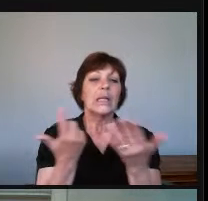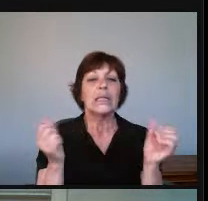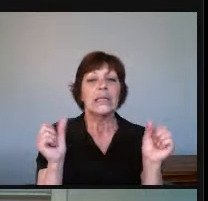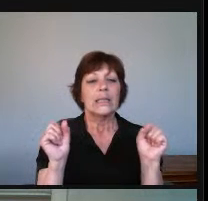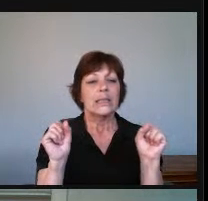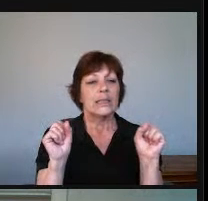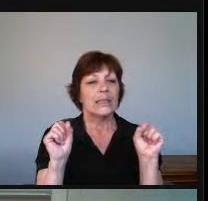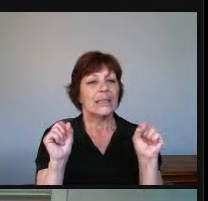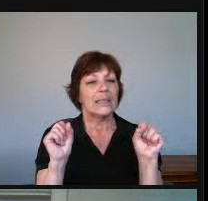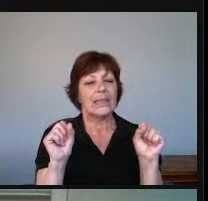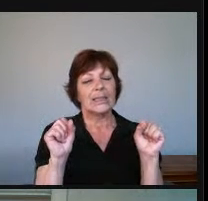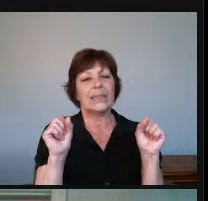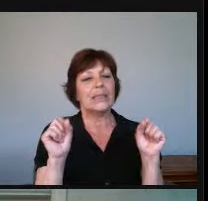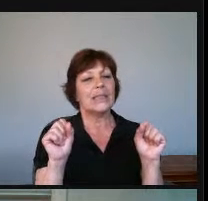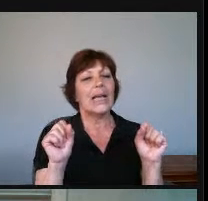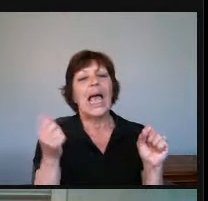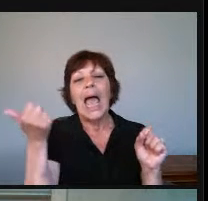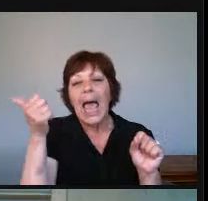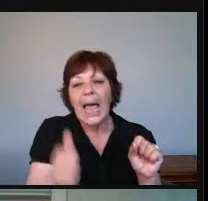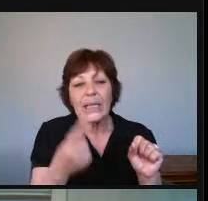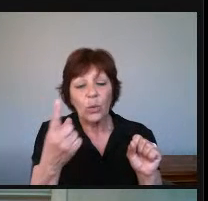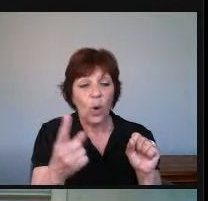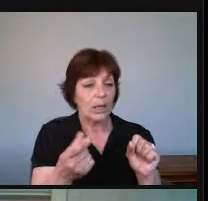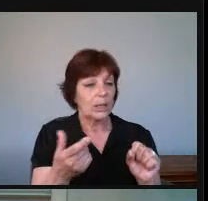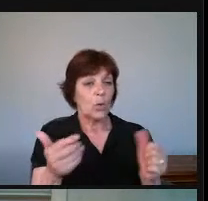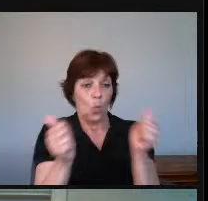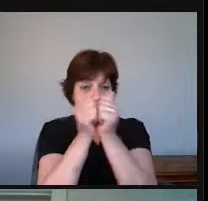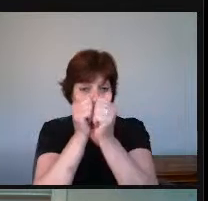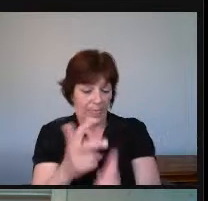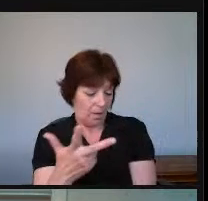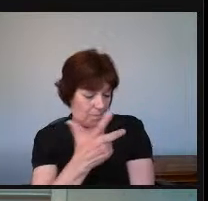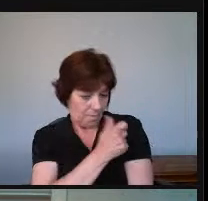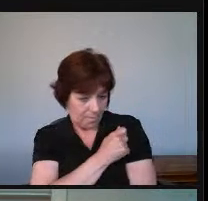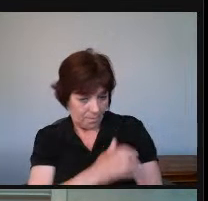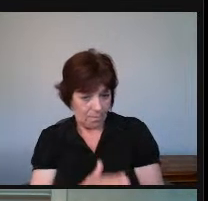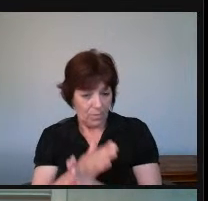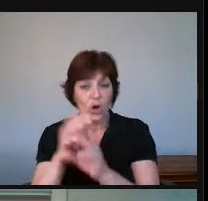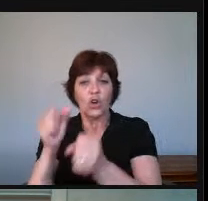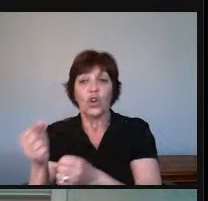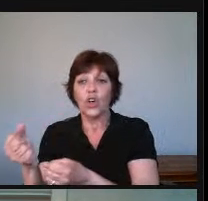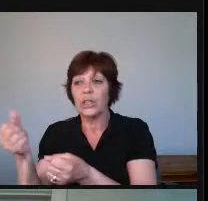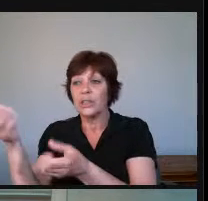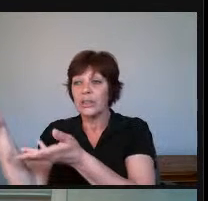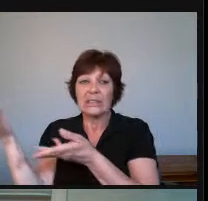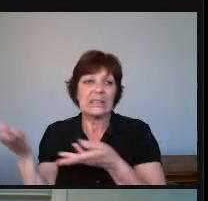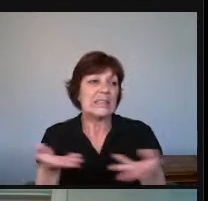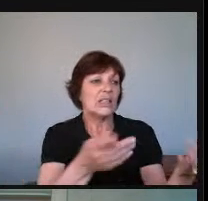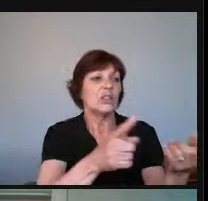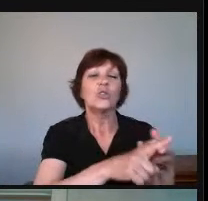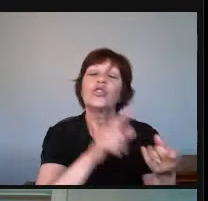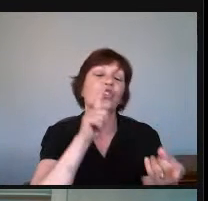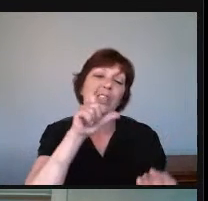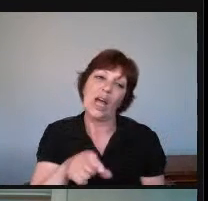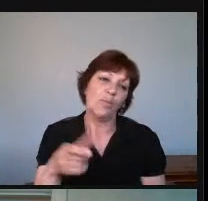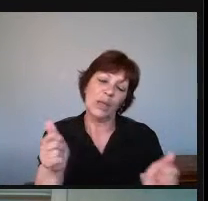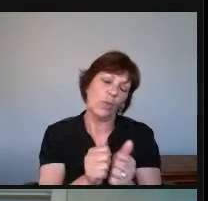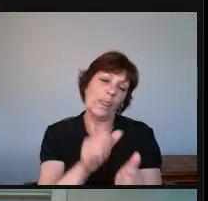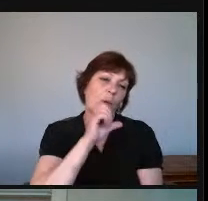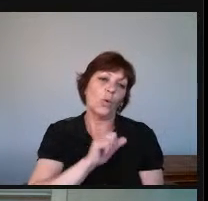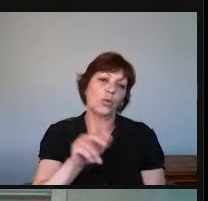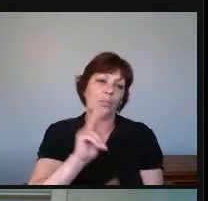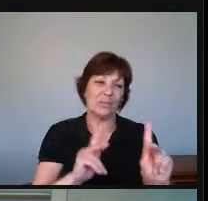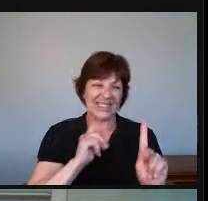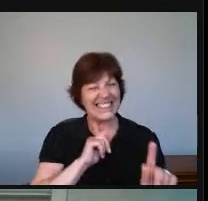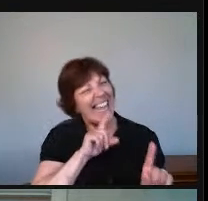transmit. Anybody who's unvaccinated who could transmit to the older person, I think, should not be with that older person. Did I answer